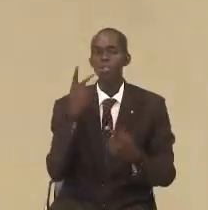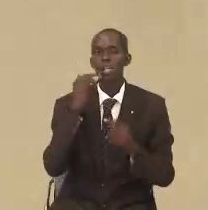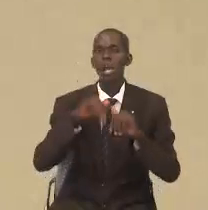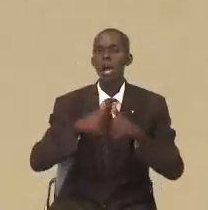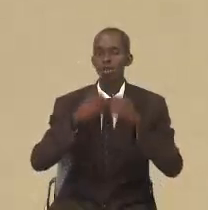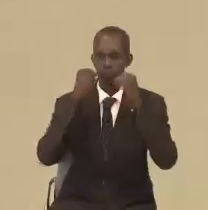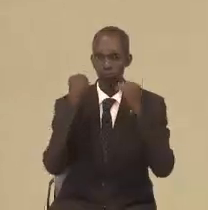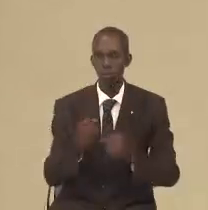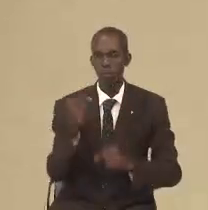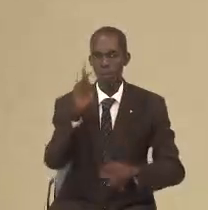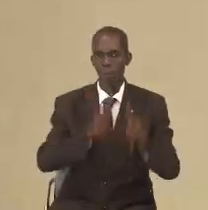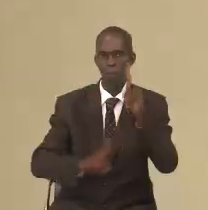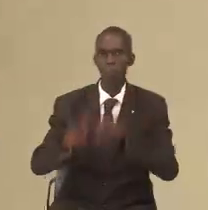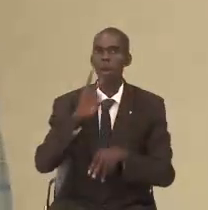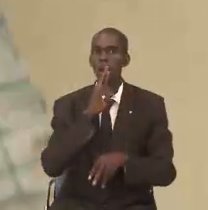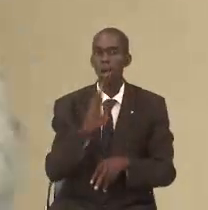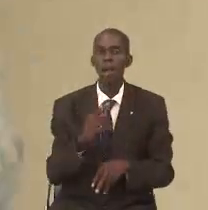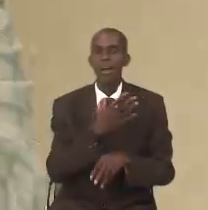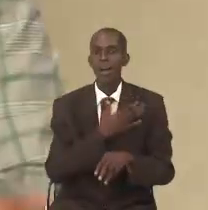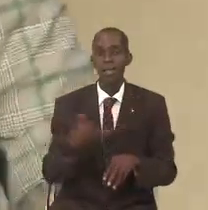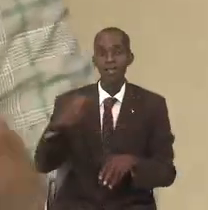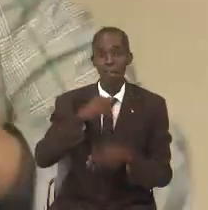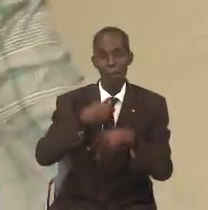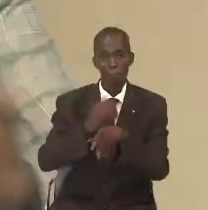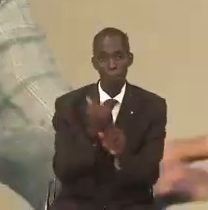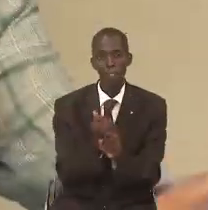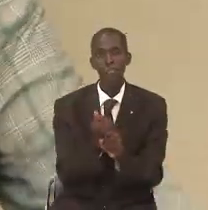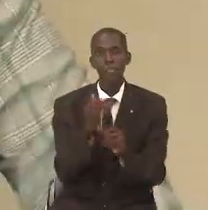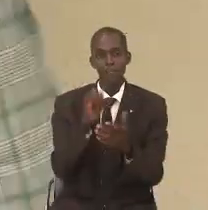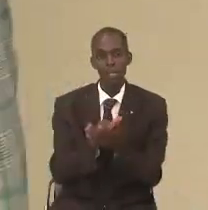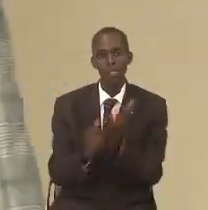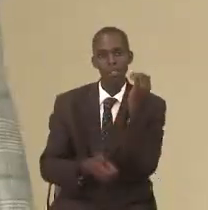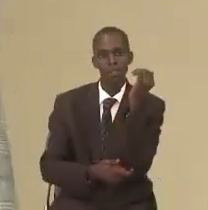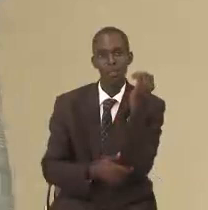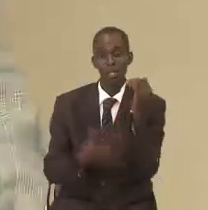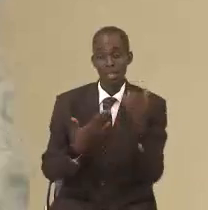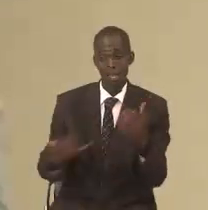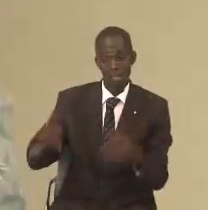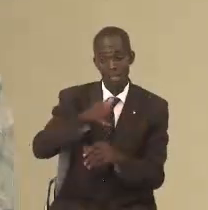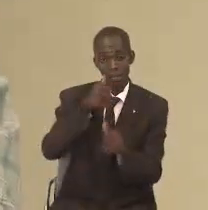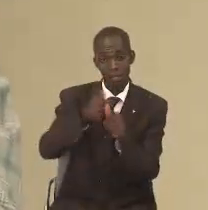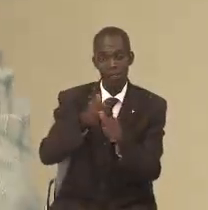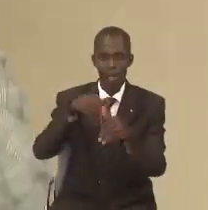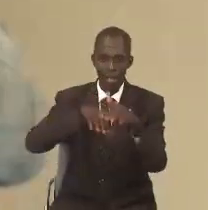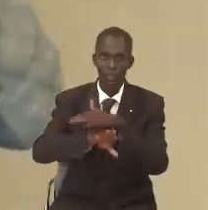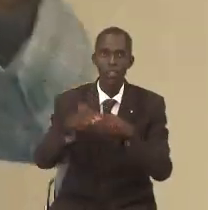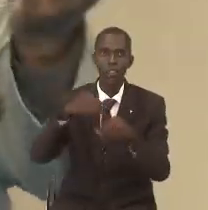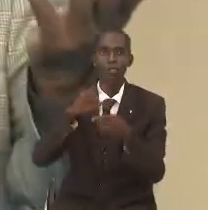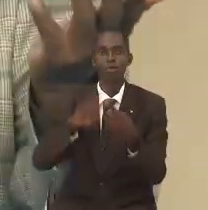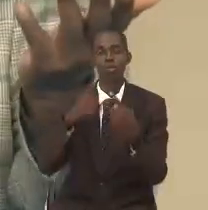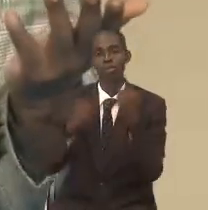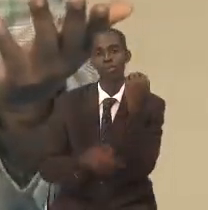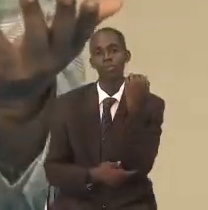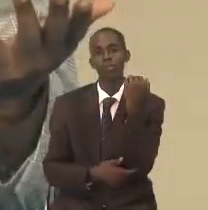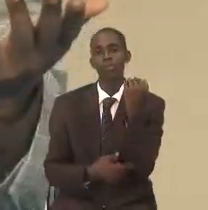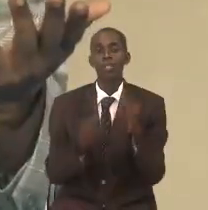are, and they produce temptation, and they themselves enter into temptation. Those are